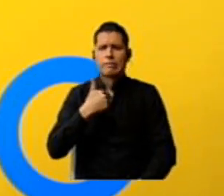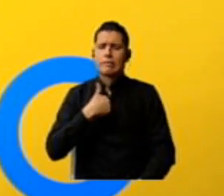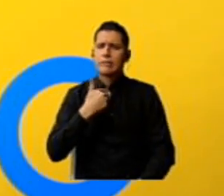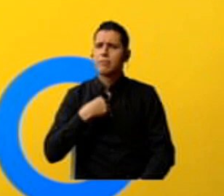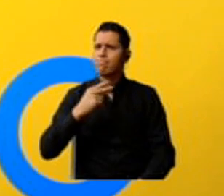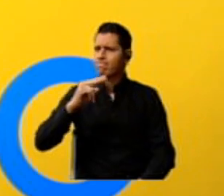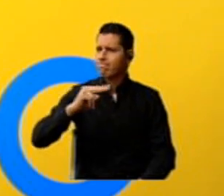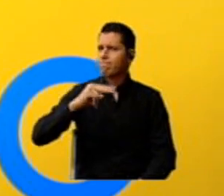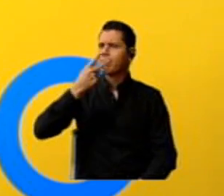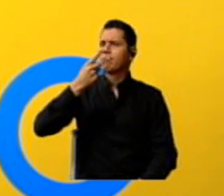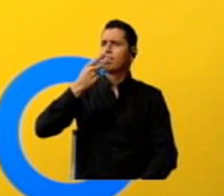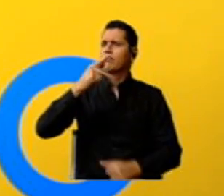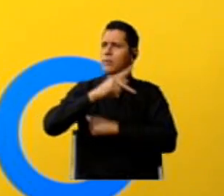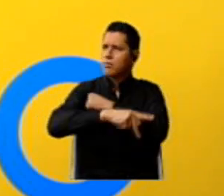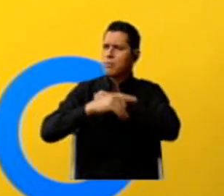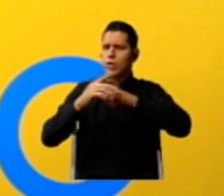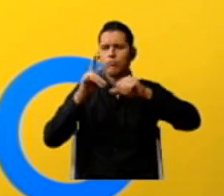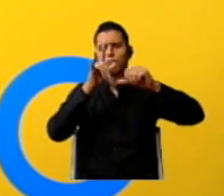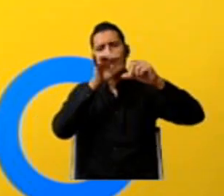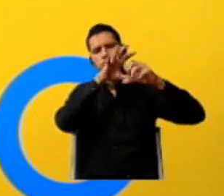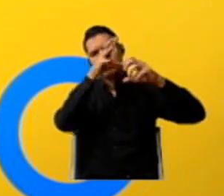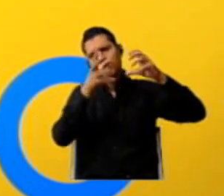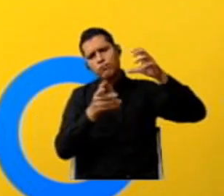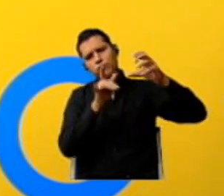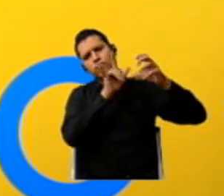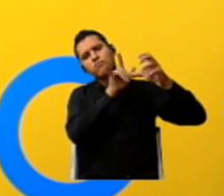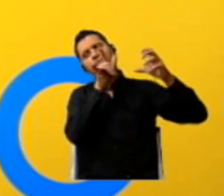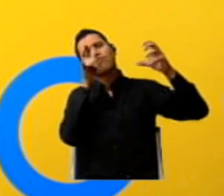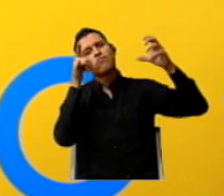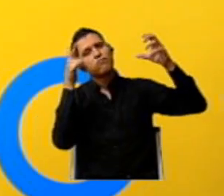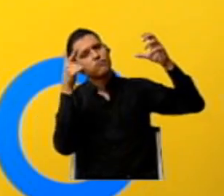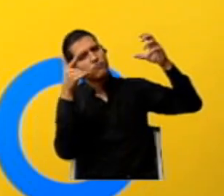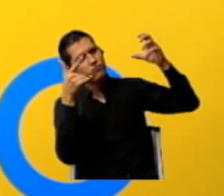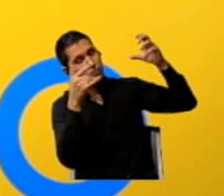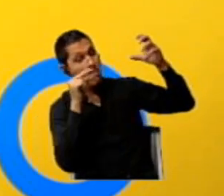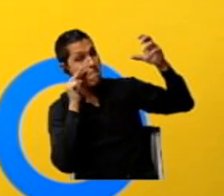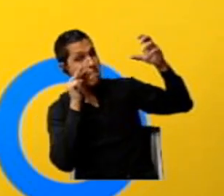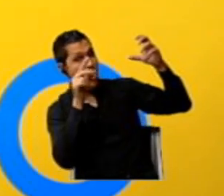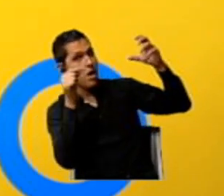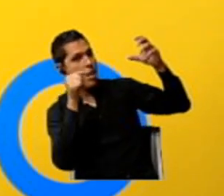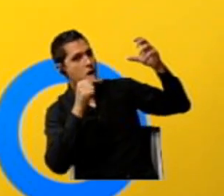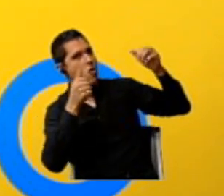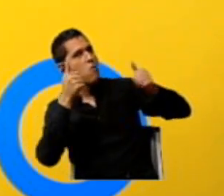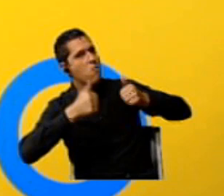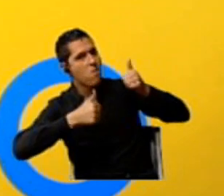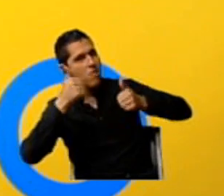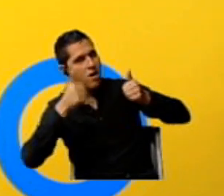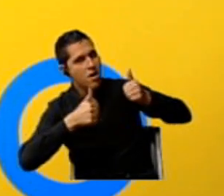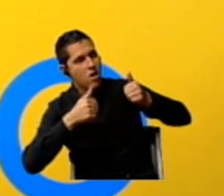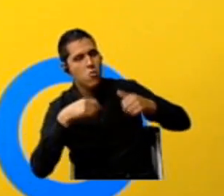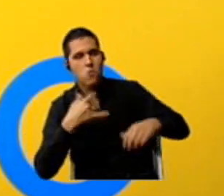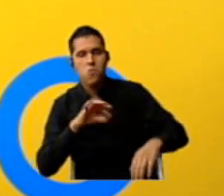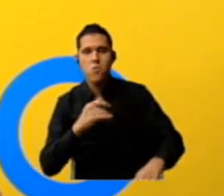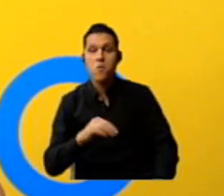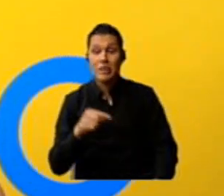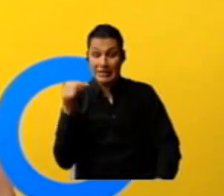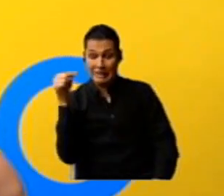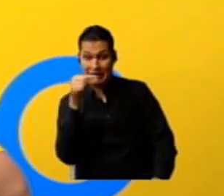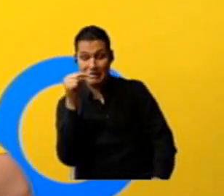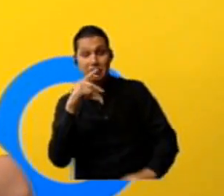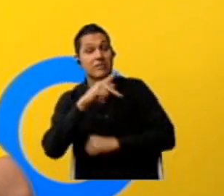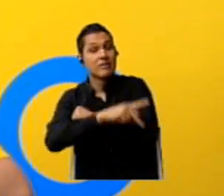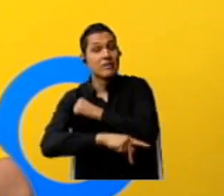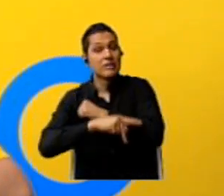second English-speaking country. Let's take a look. Let's see. This country is